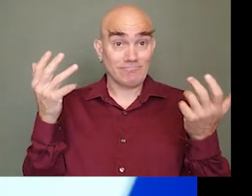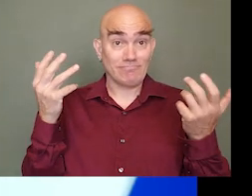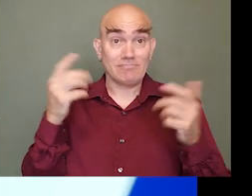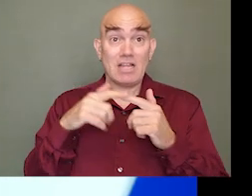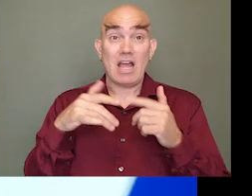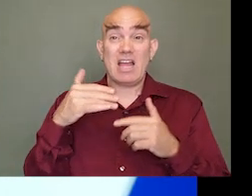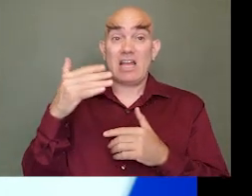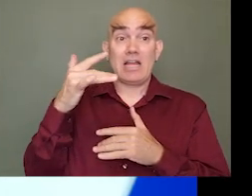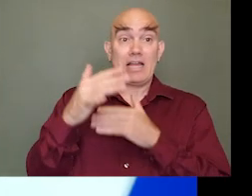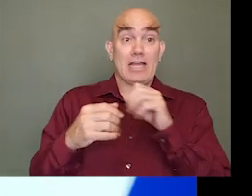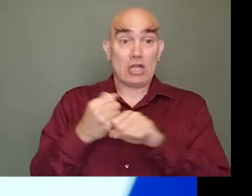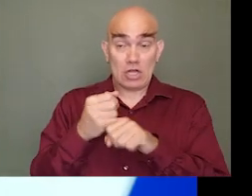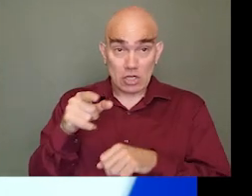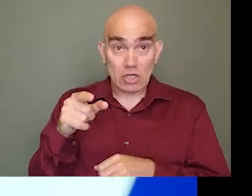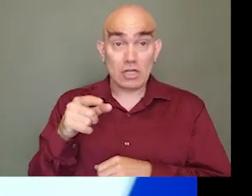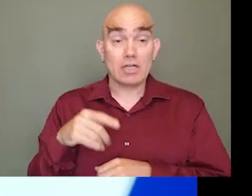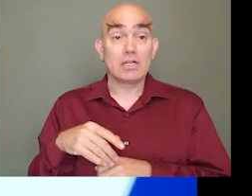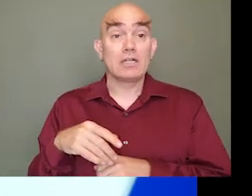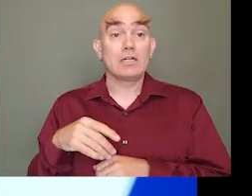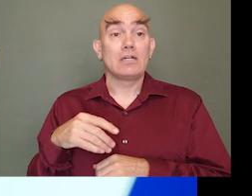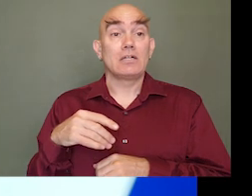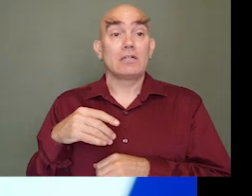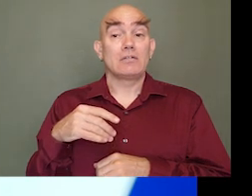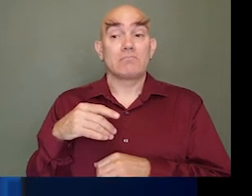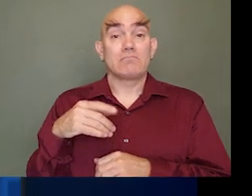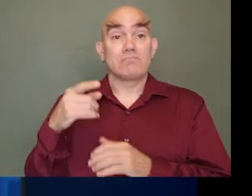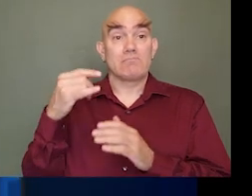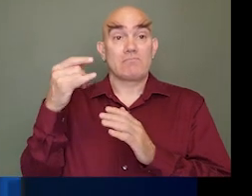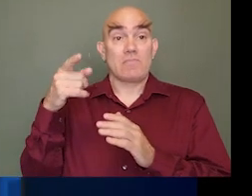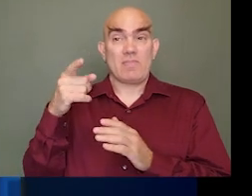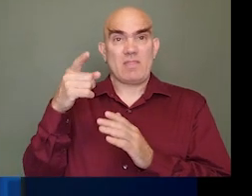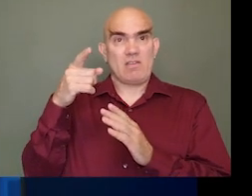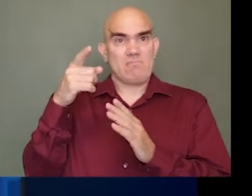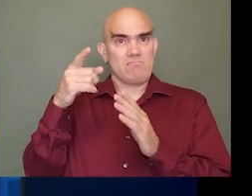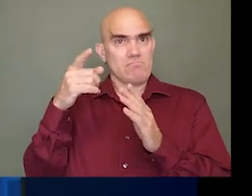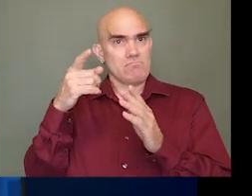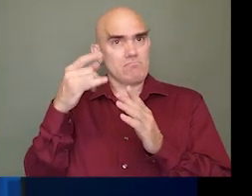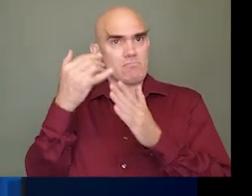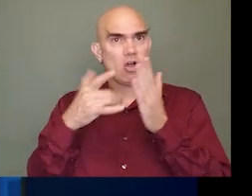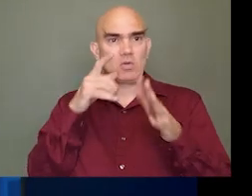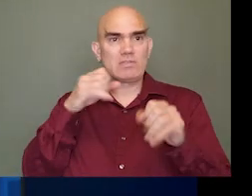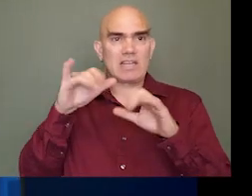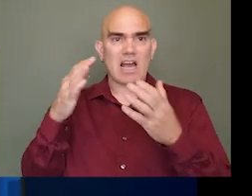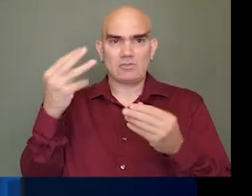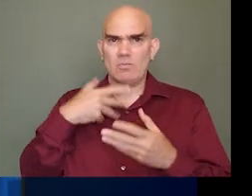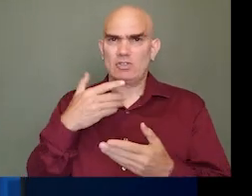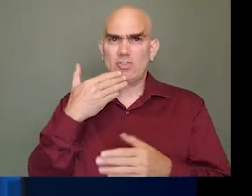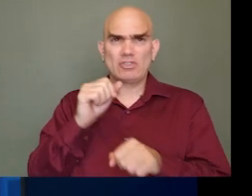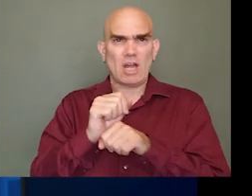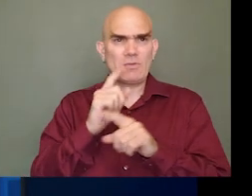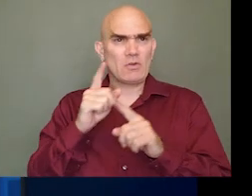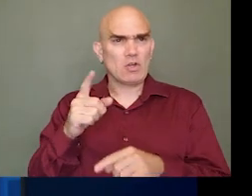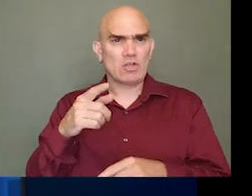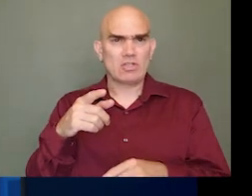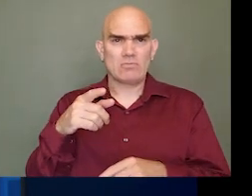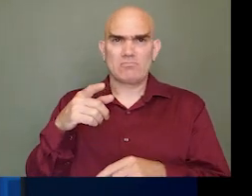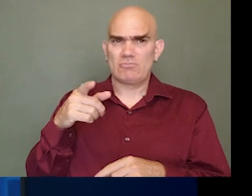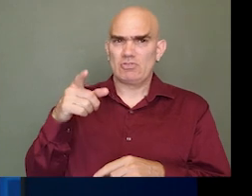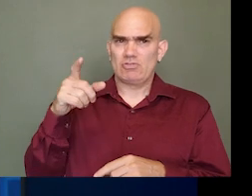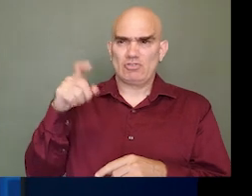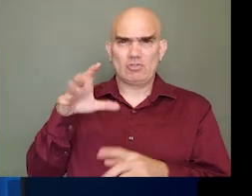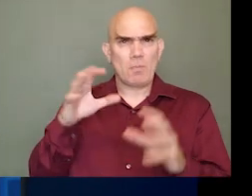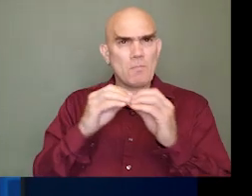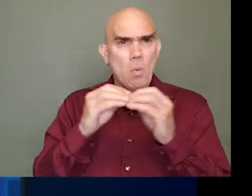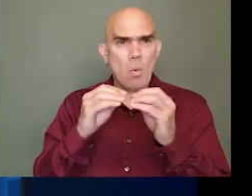documentary there, and the artist told me that I did a really good job interviewing her, and she said, you should do